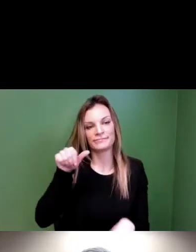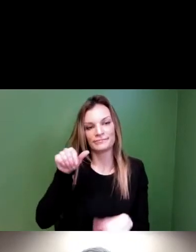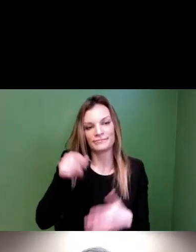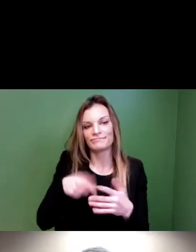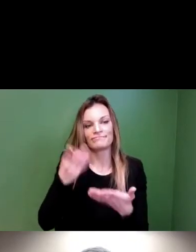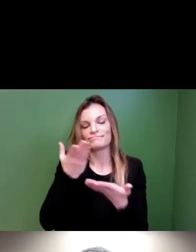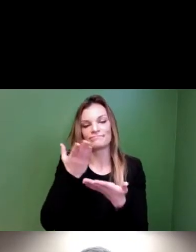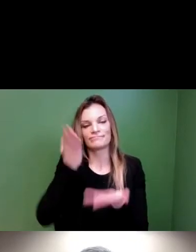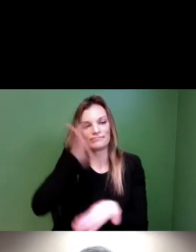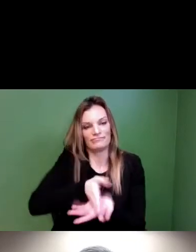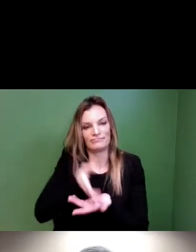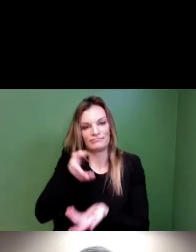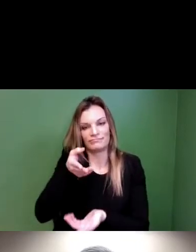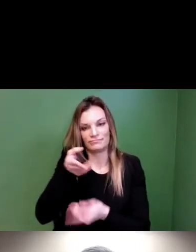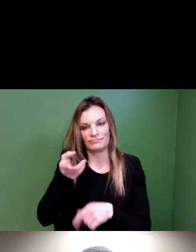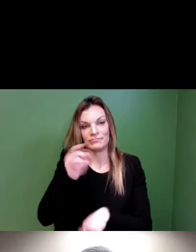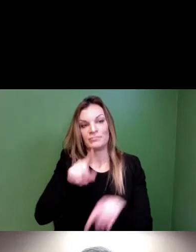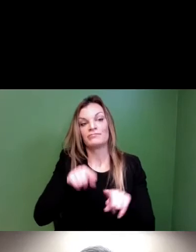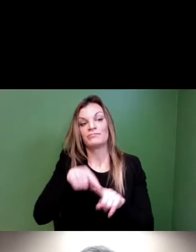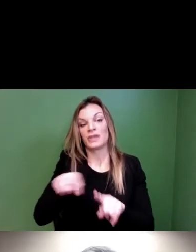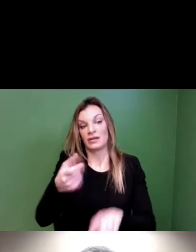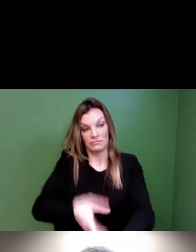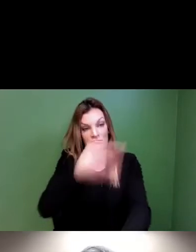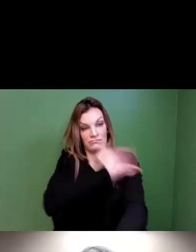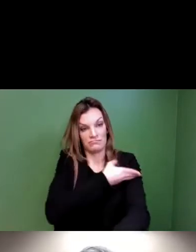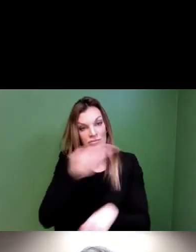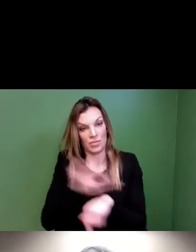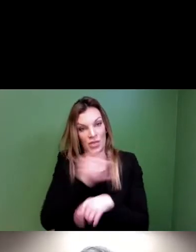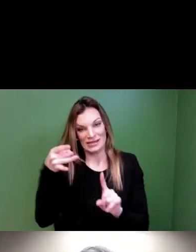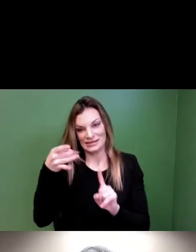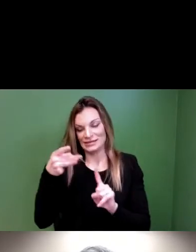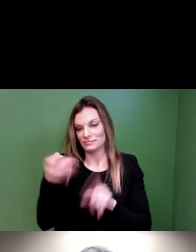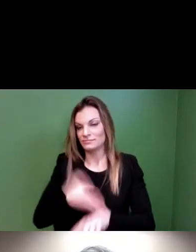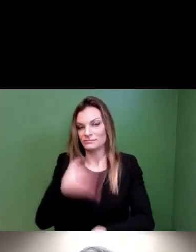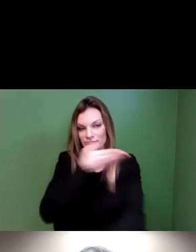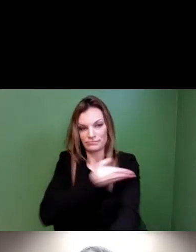walking was greatly improved with the stimulation.